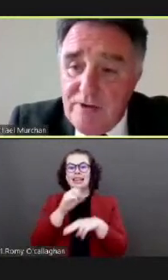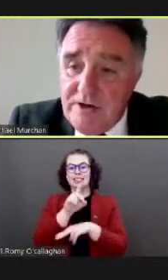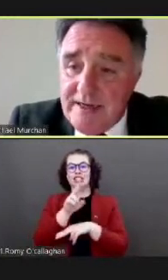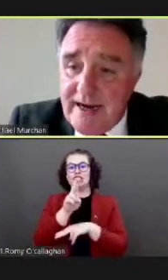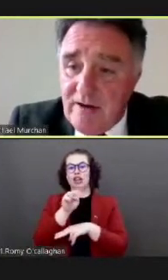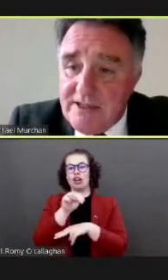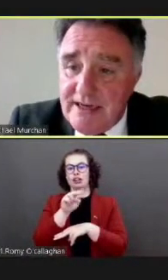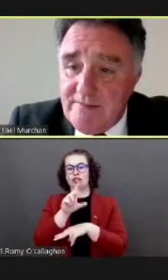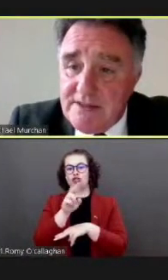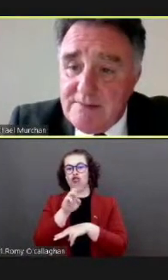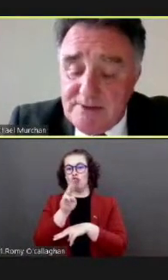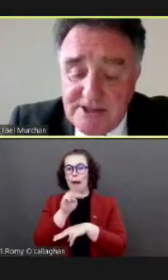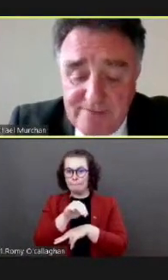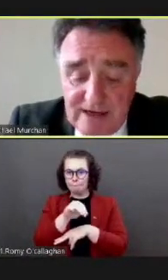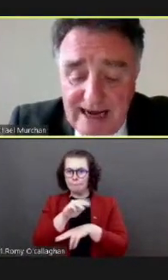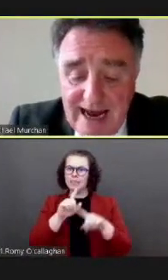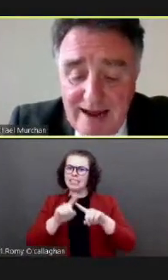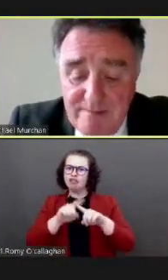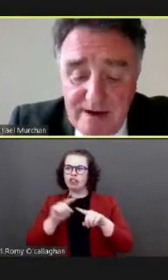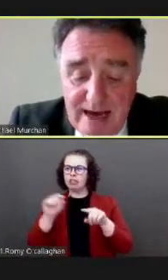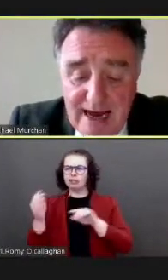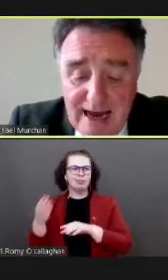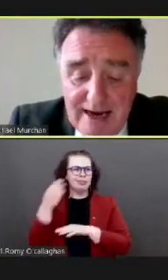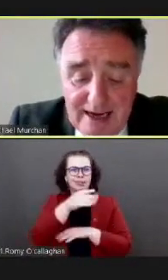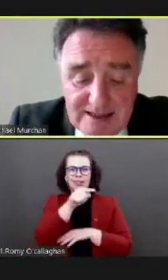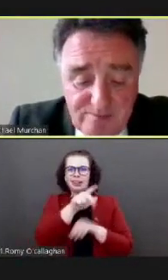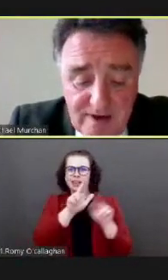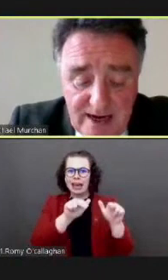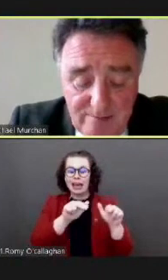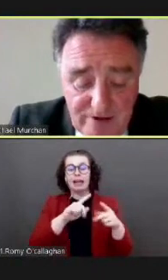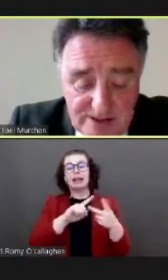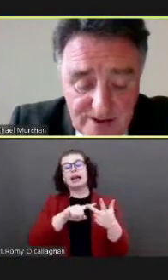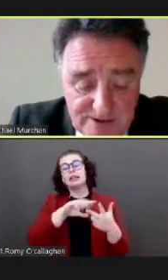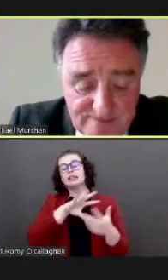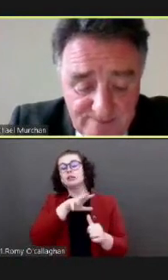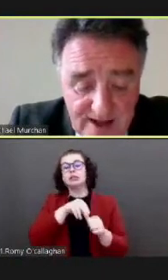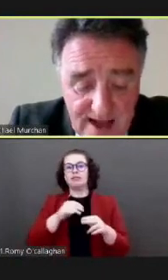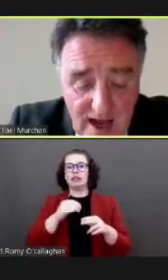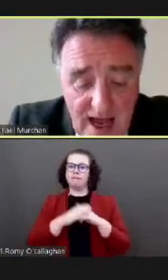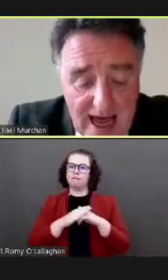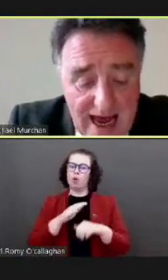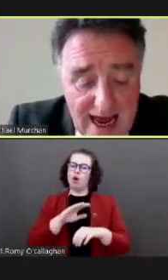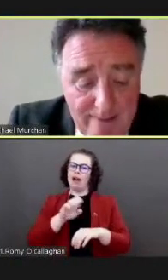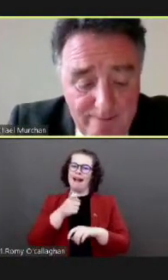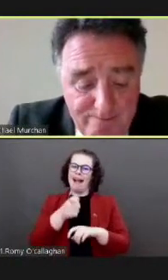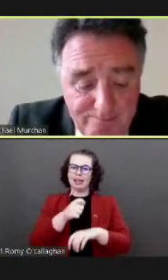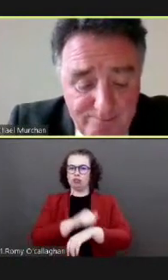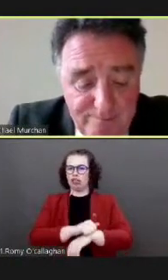enhancing our community care teams specifically aimed at ex-prisoners.